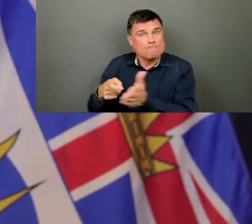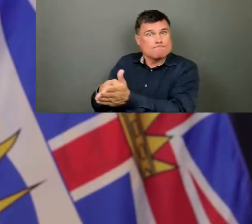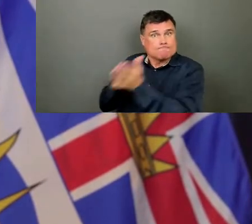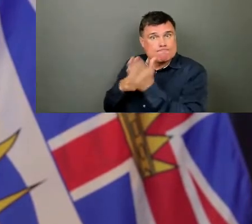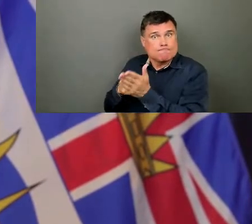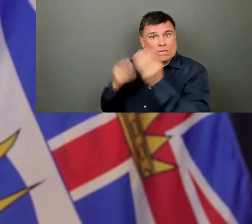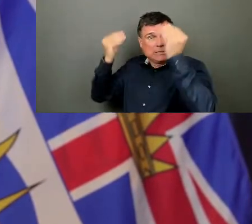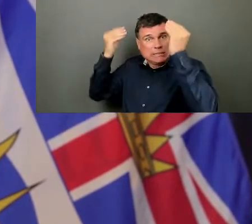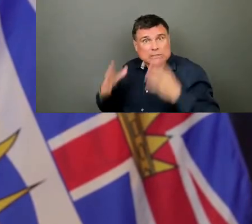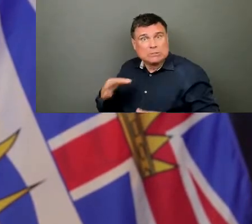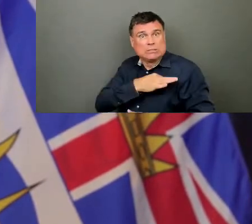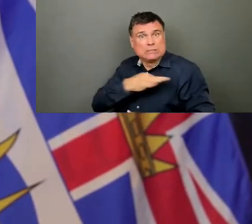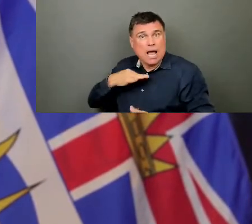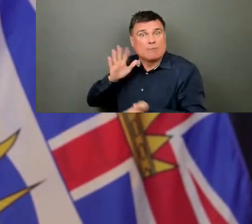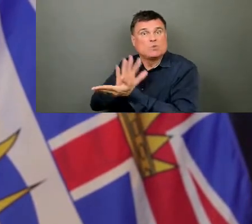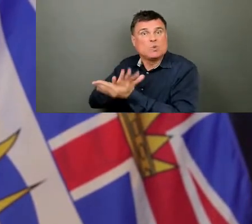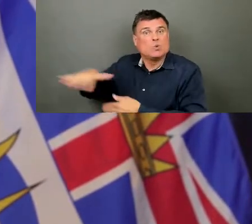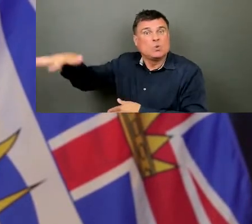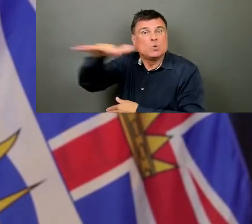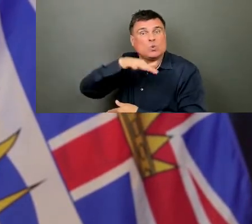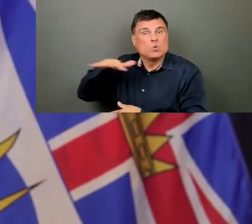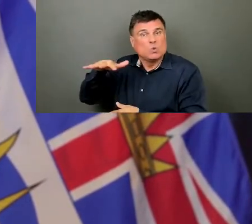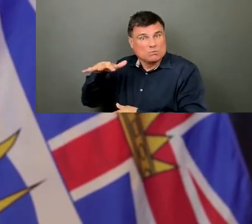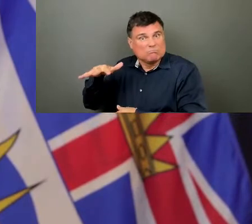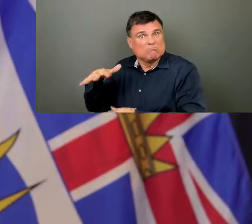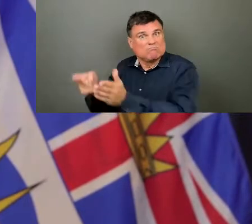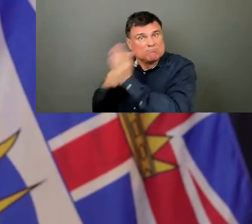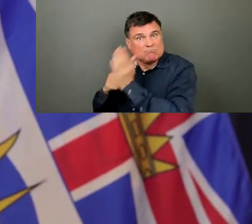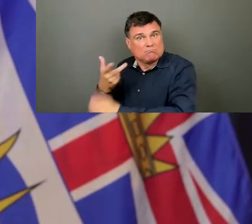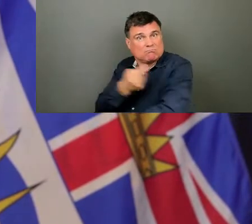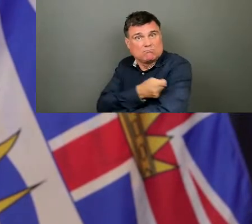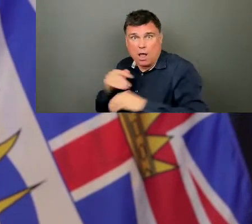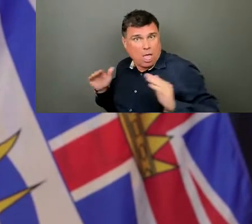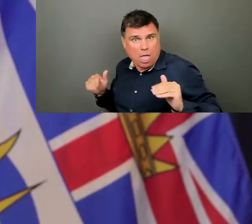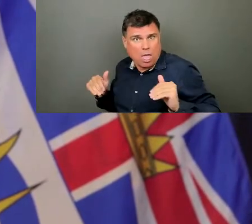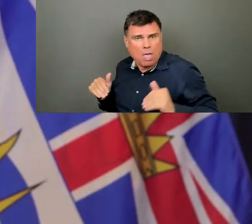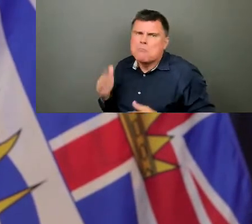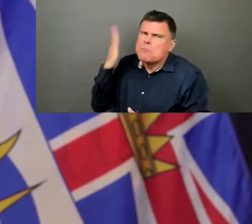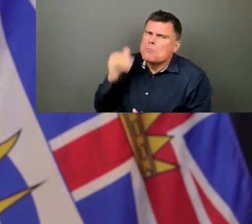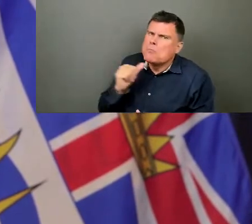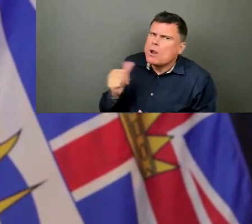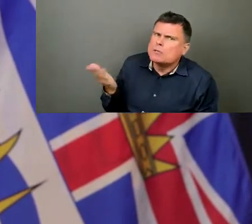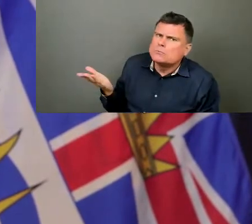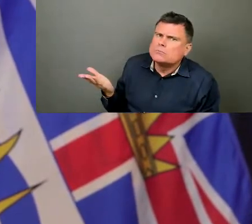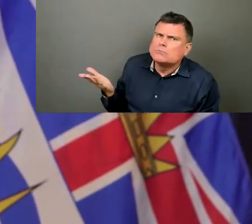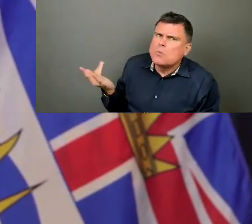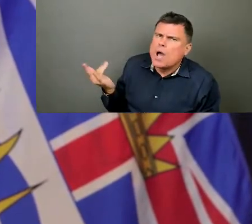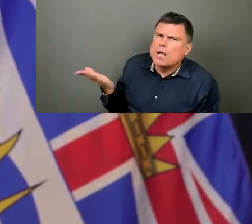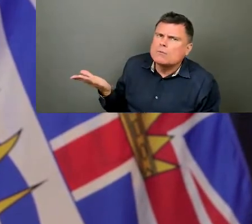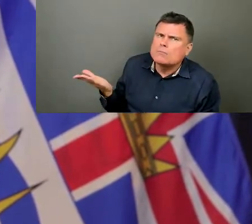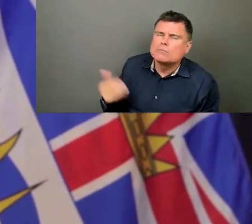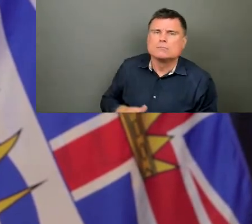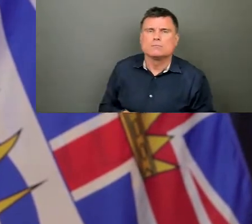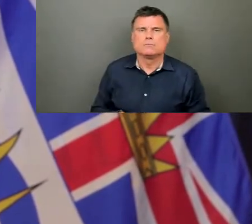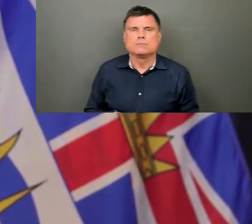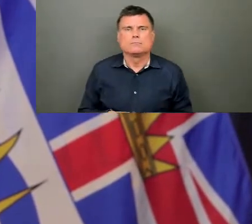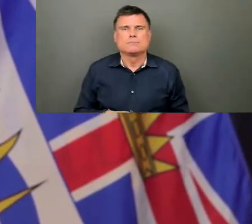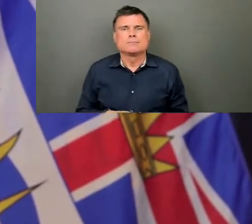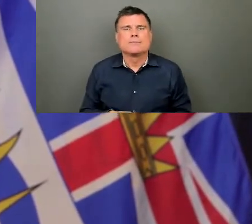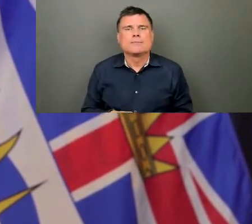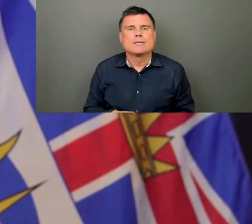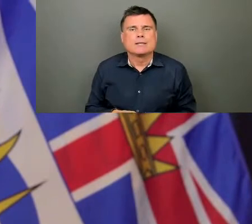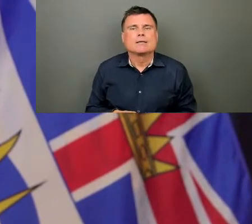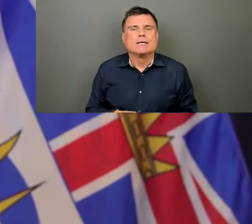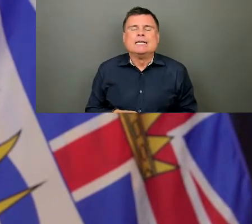challenging discussions, and mandating any medical procedure is something that we don't do lightly. And